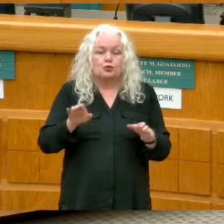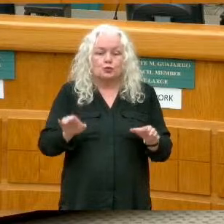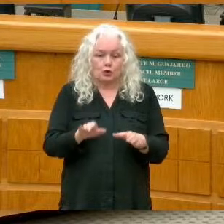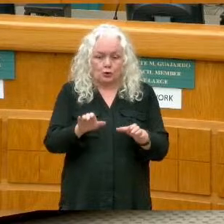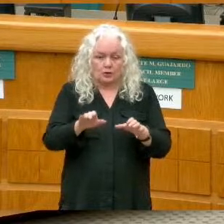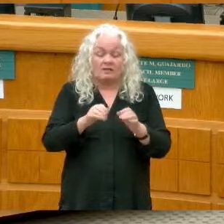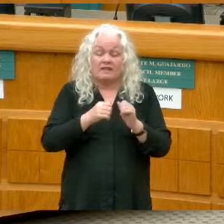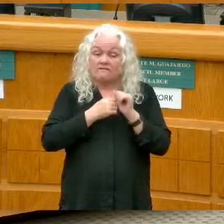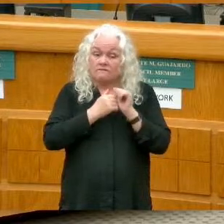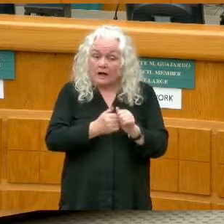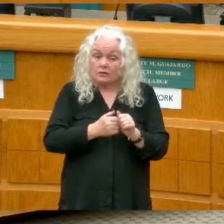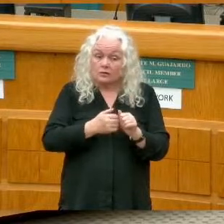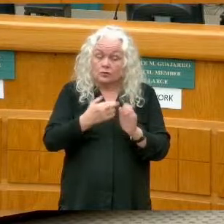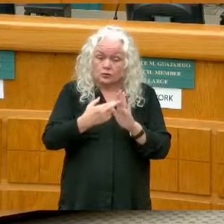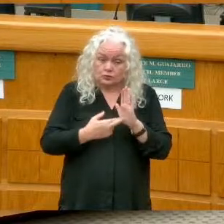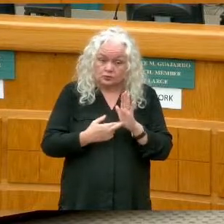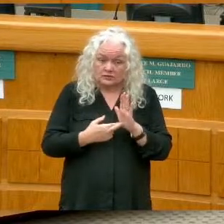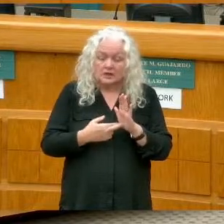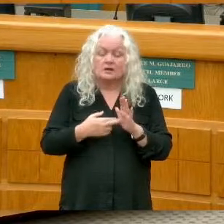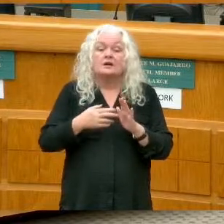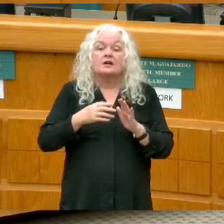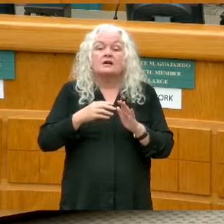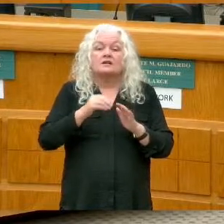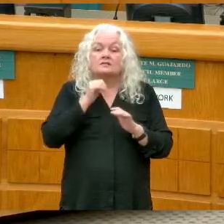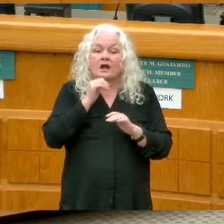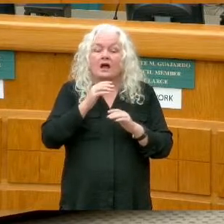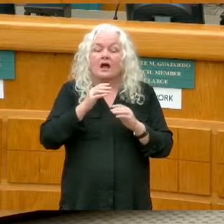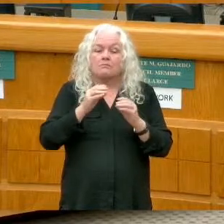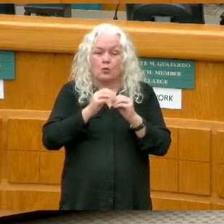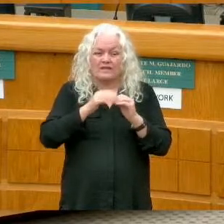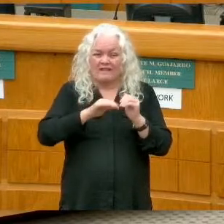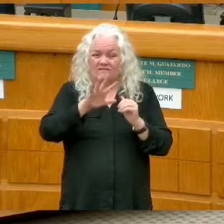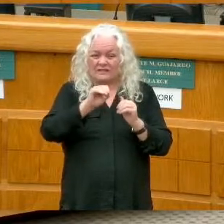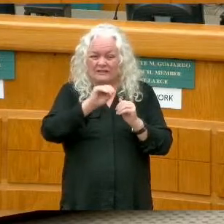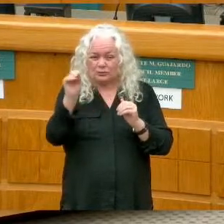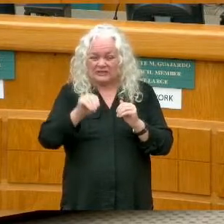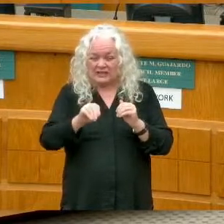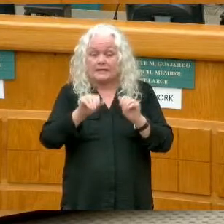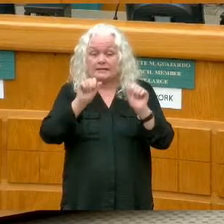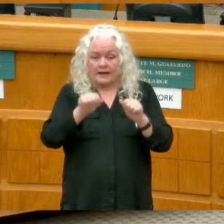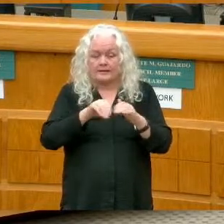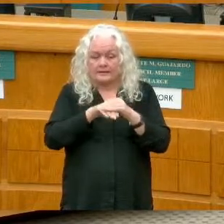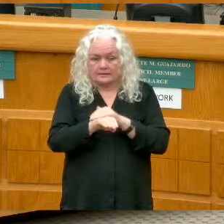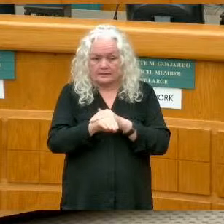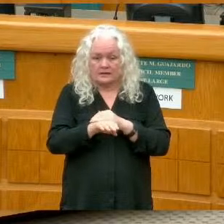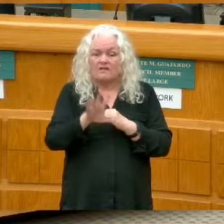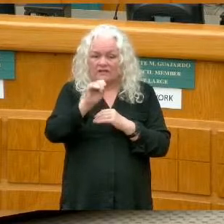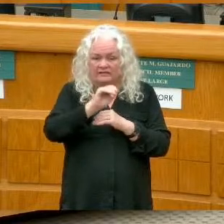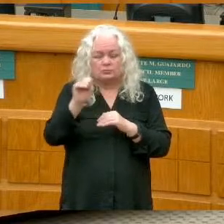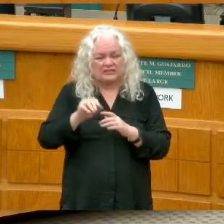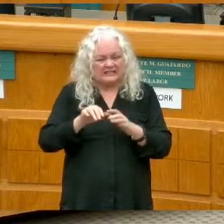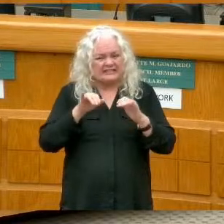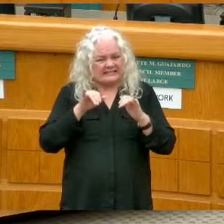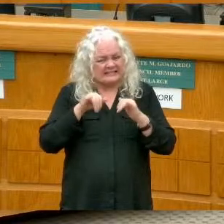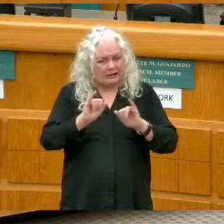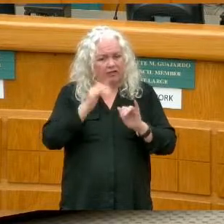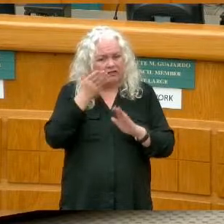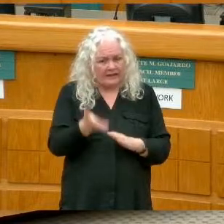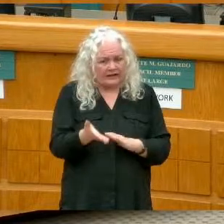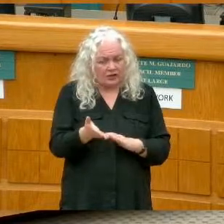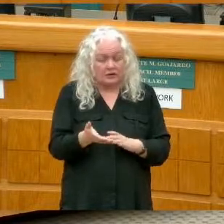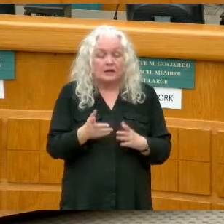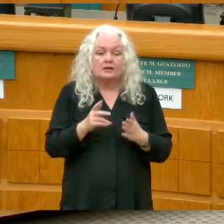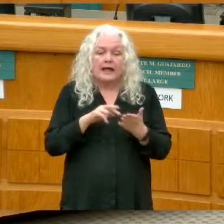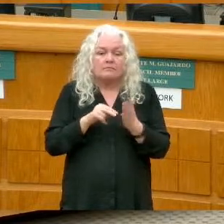is according to the governor's order, at no more than 50%. So that 50% is still in place, and that includes